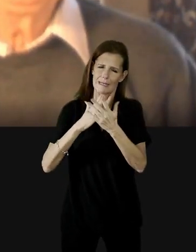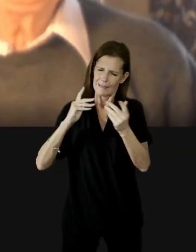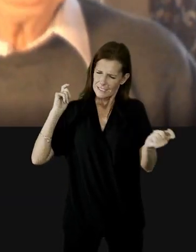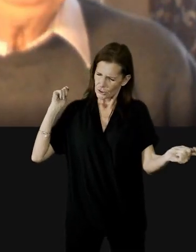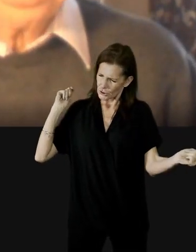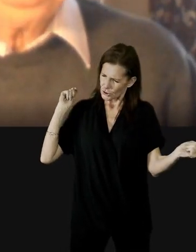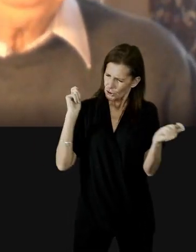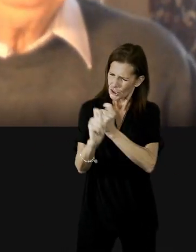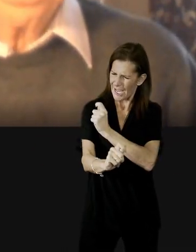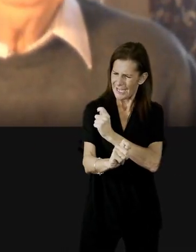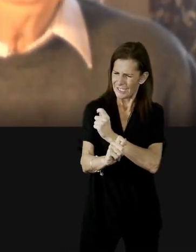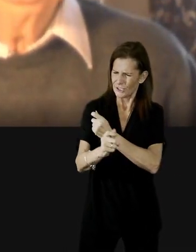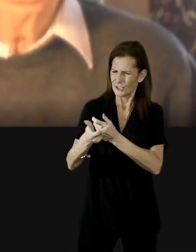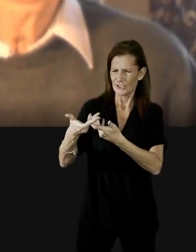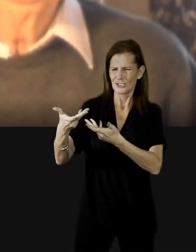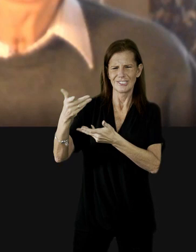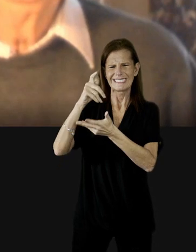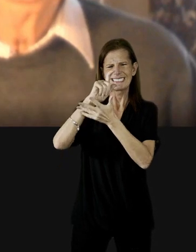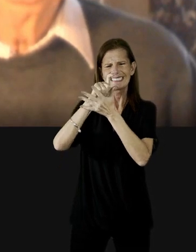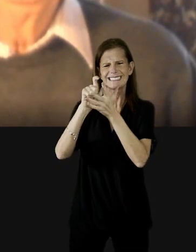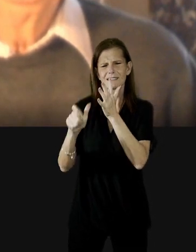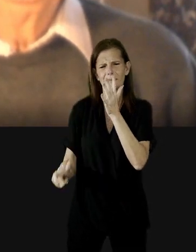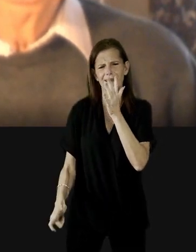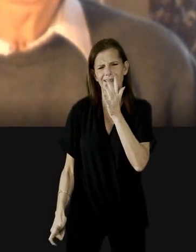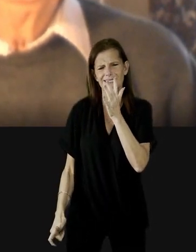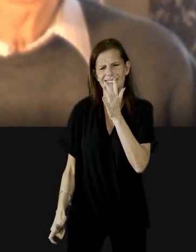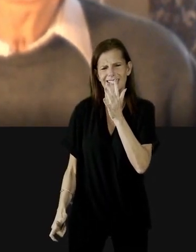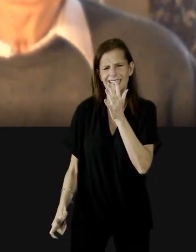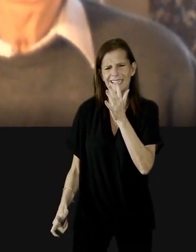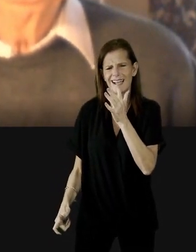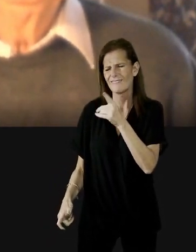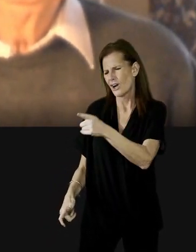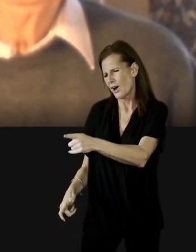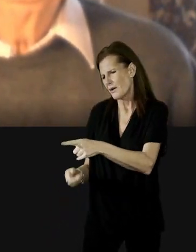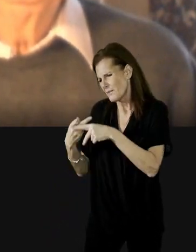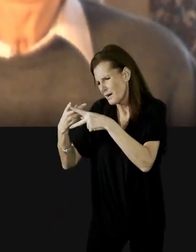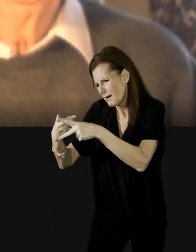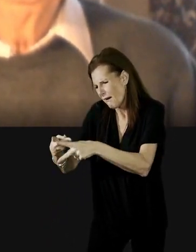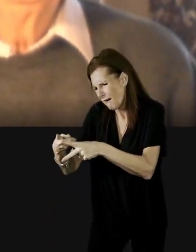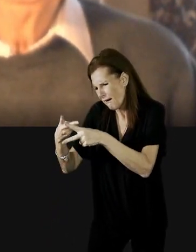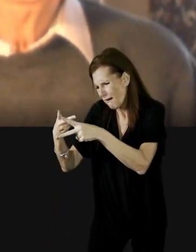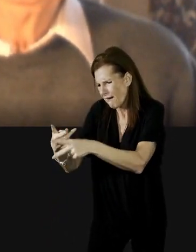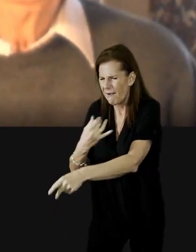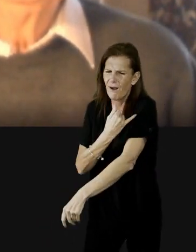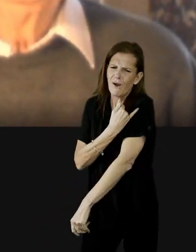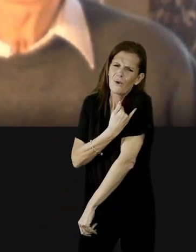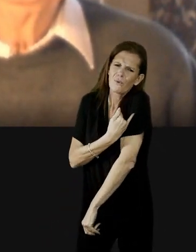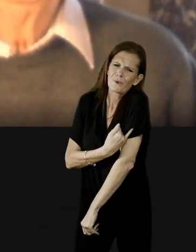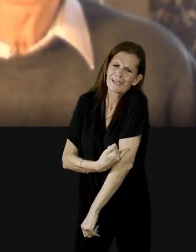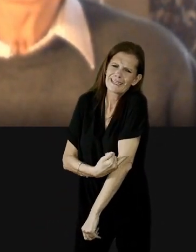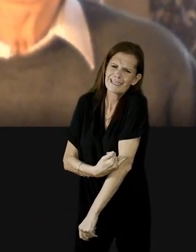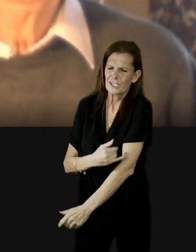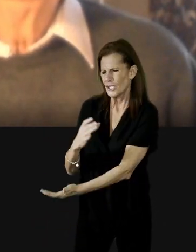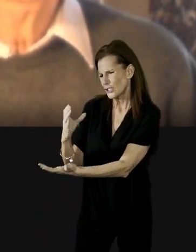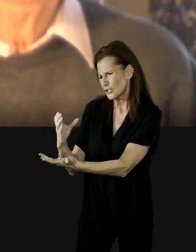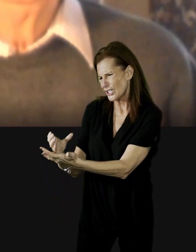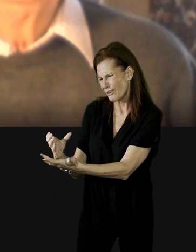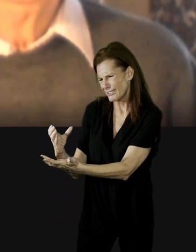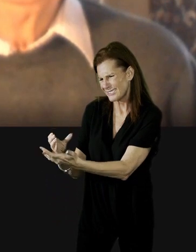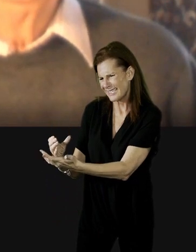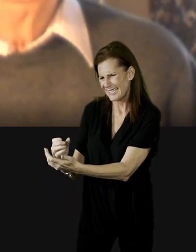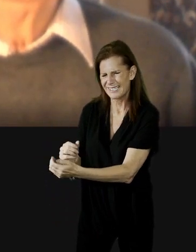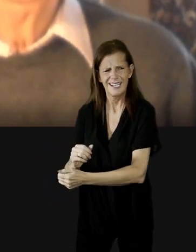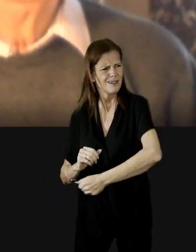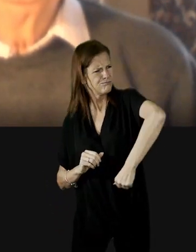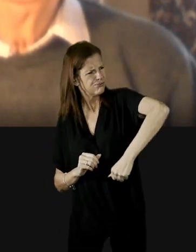to change the disability conversation from one of being welfare, vulnerability and charity